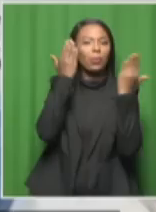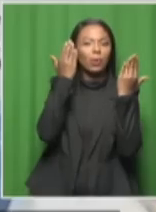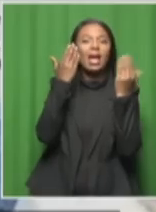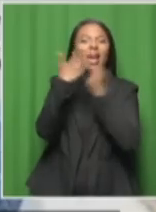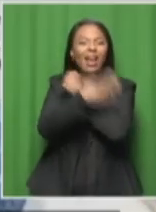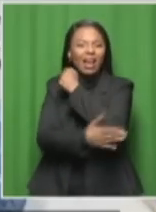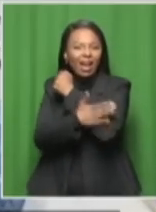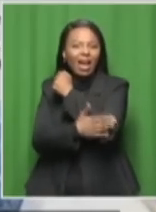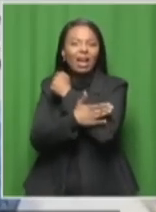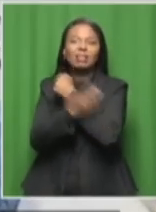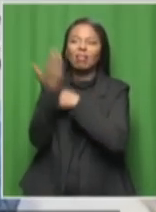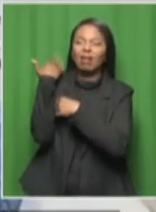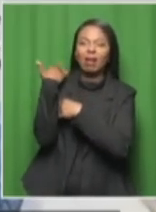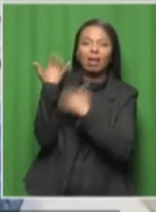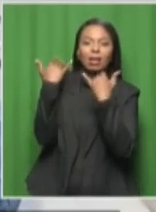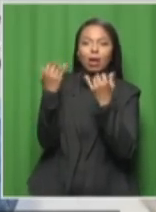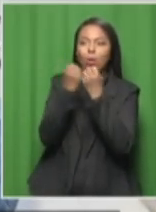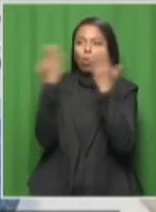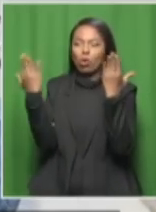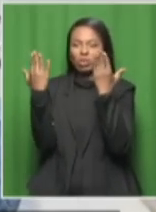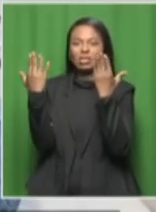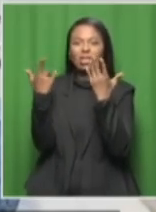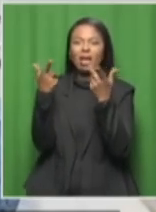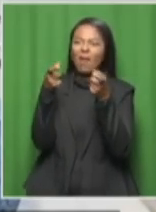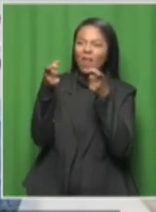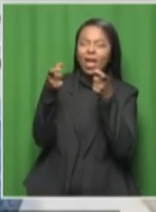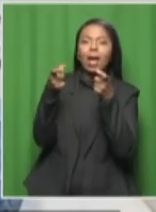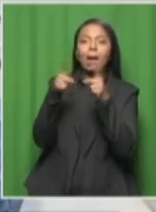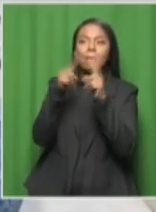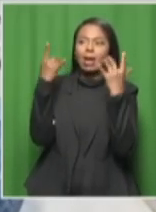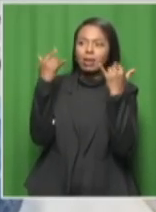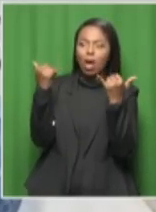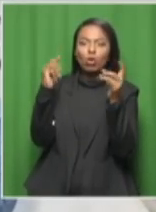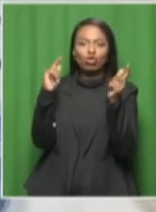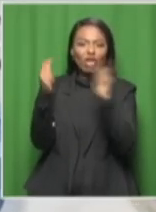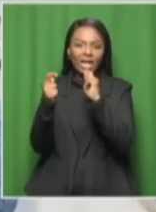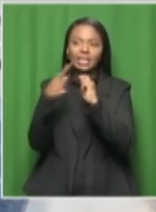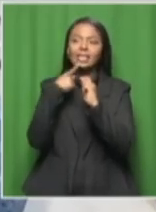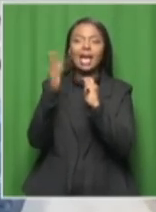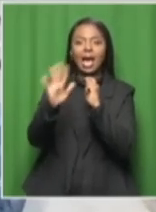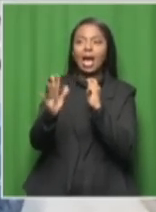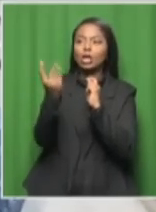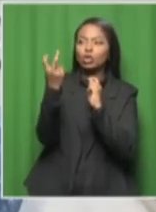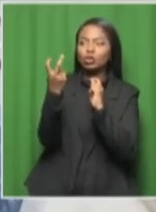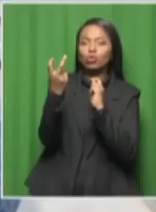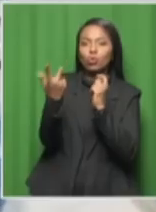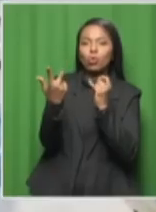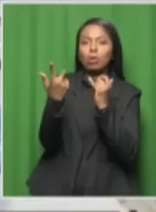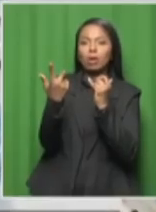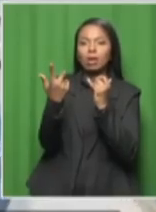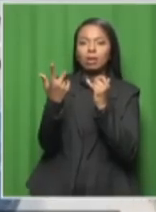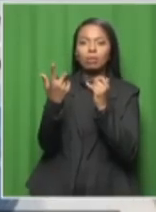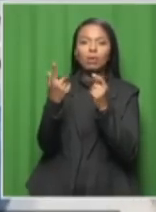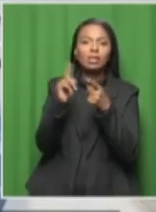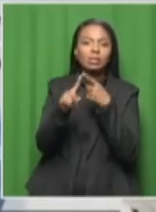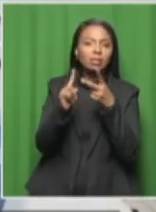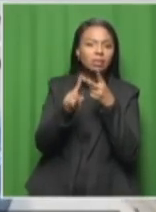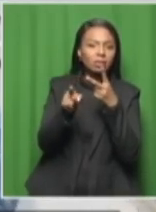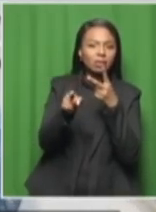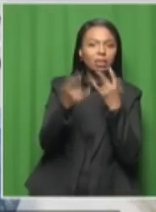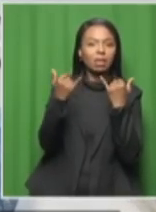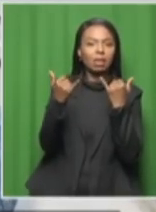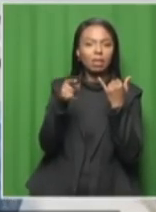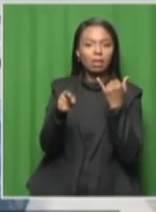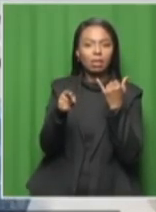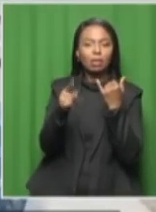used to be ruled by dictators forever started changing that and say you can only have two terms or three terms. Countries that